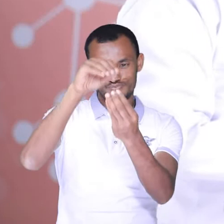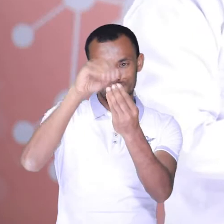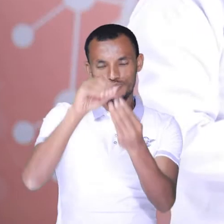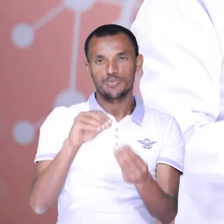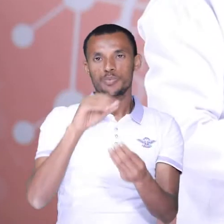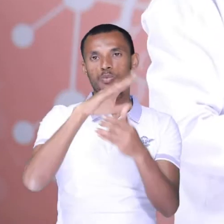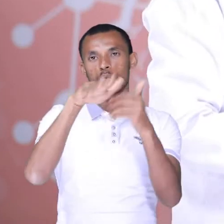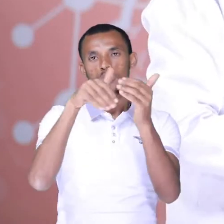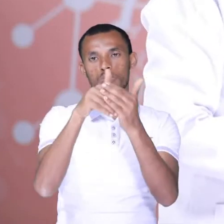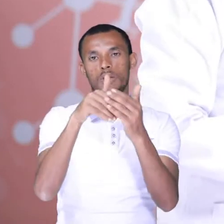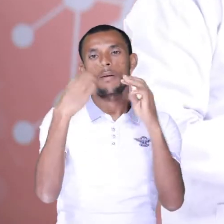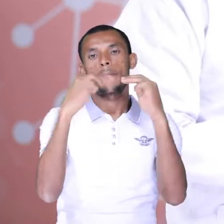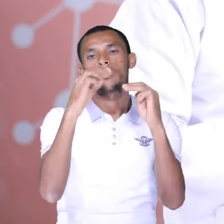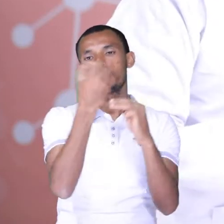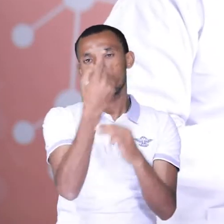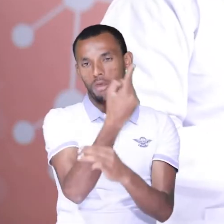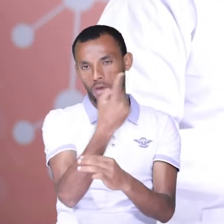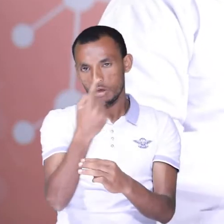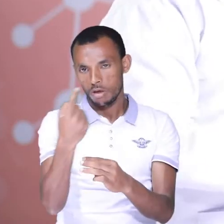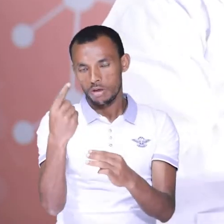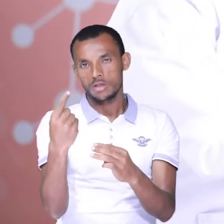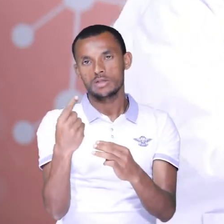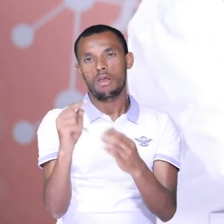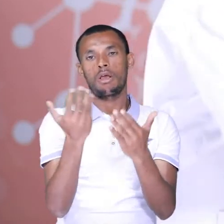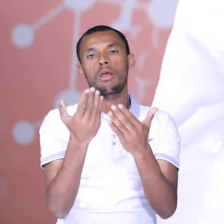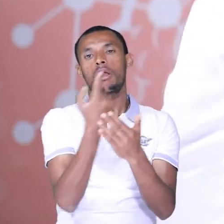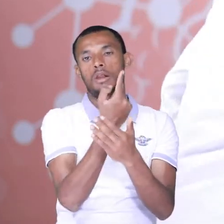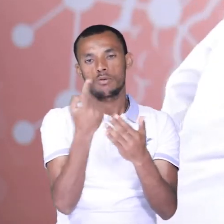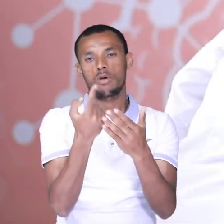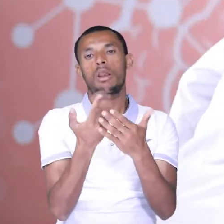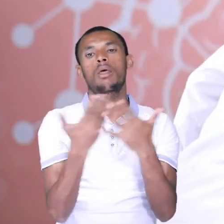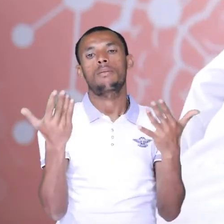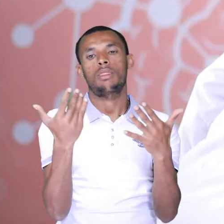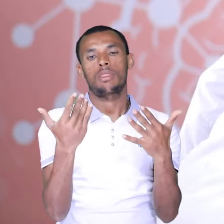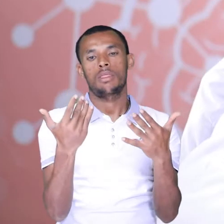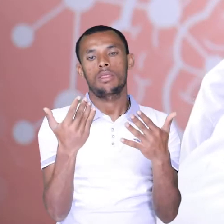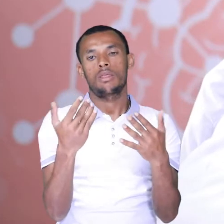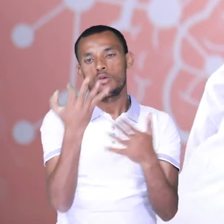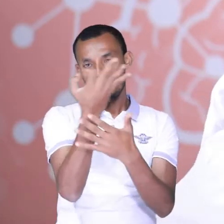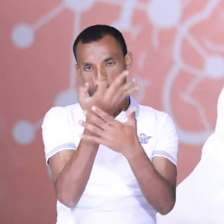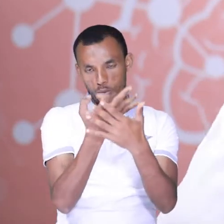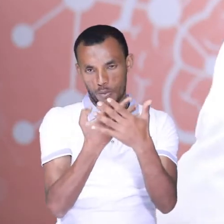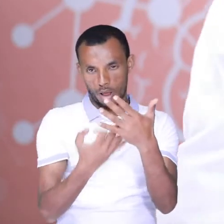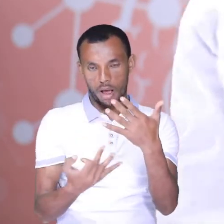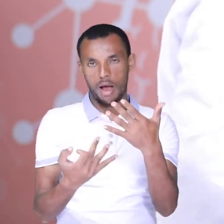total masses of each individual element will give us the formula mass